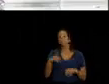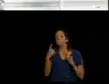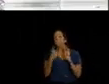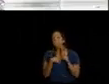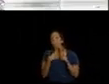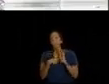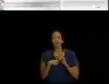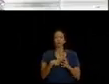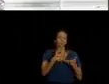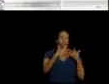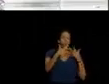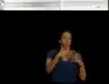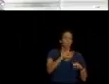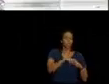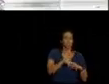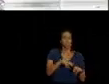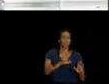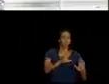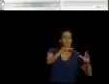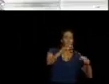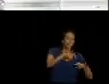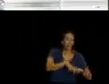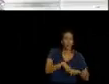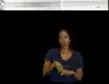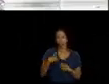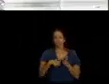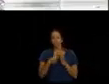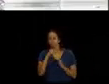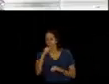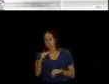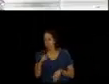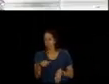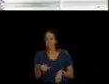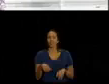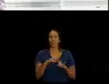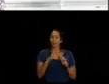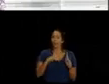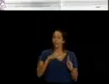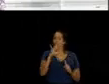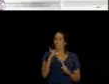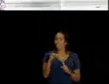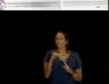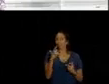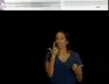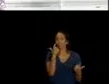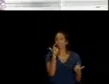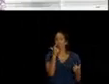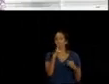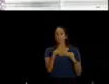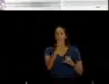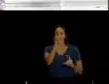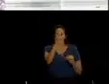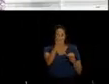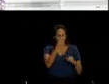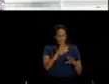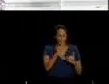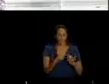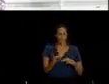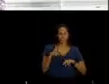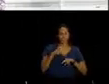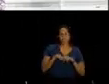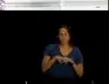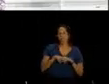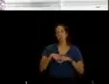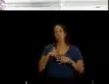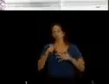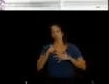great chairs, sometimes they're not. But I really made fun of the idea of like having to sit down and having to